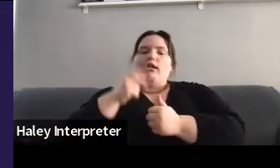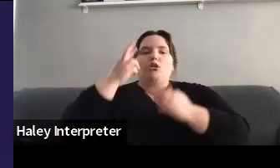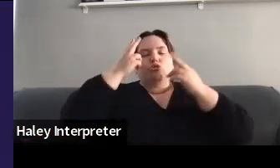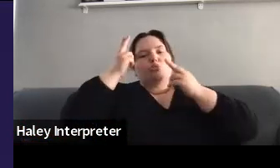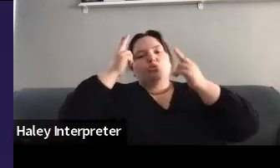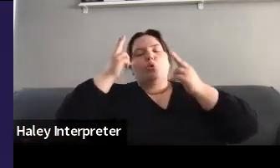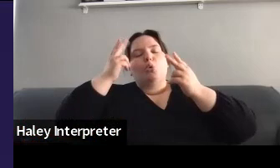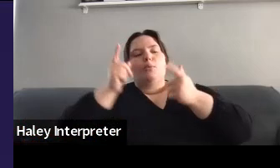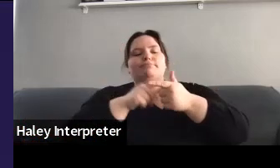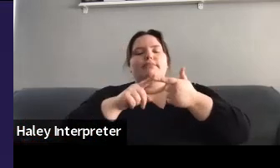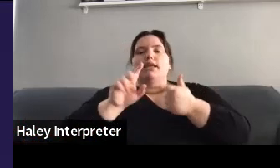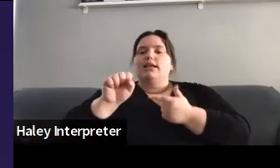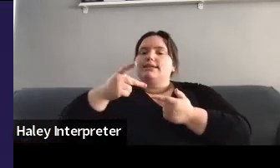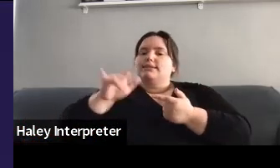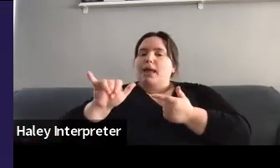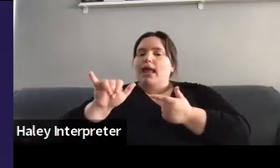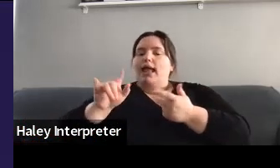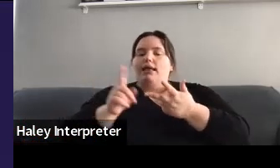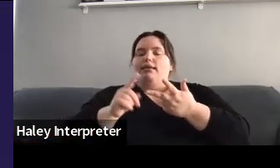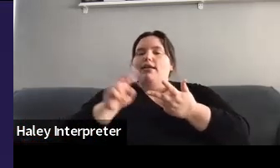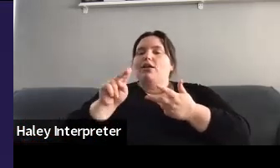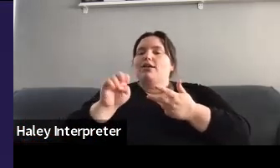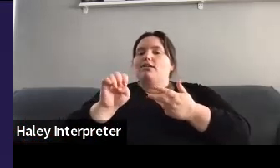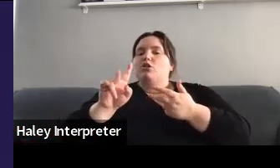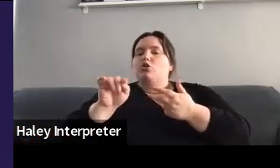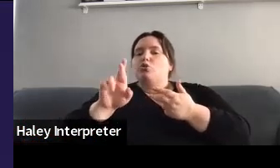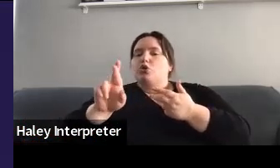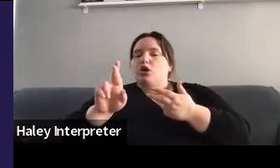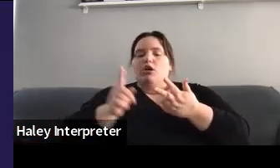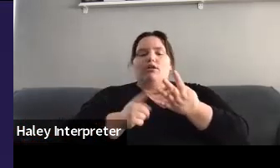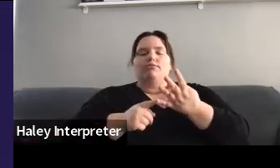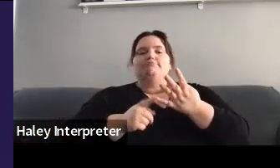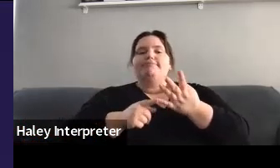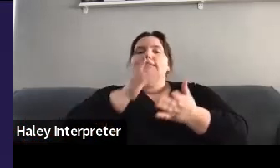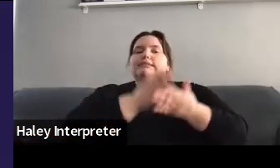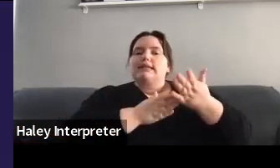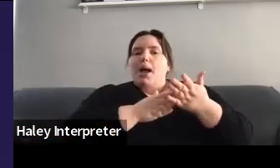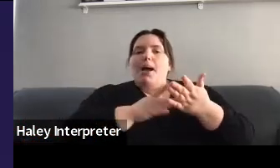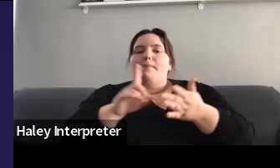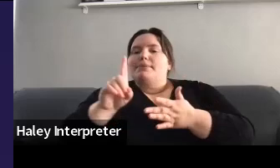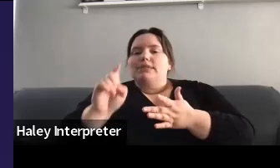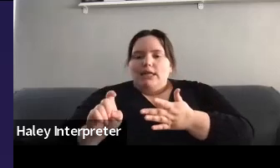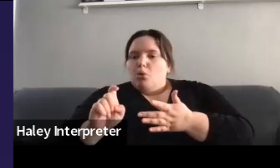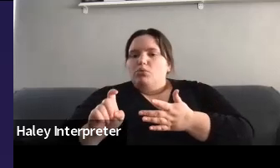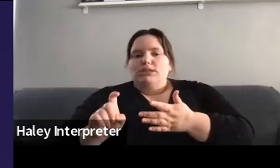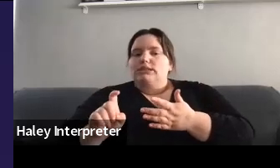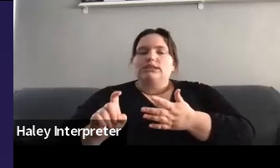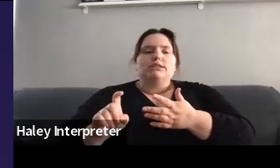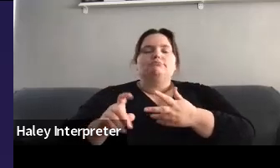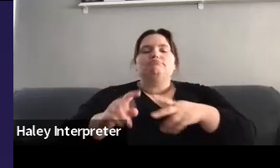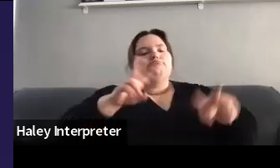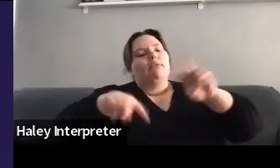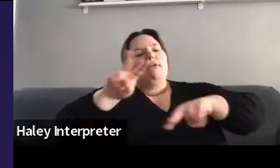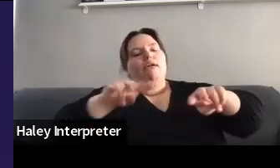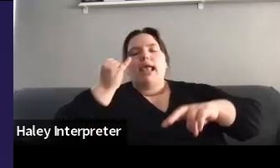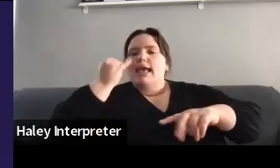grooming, spay or neuter, um, diagnostic, take a look at your pet if they're sick. Some